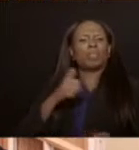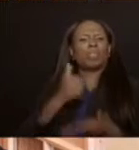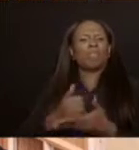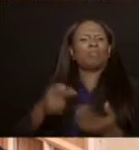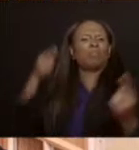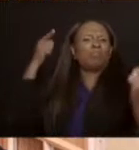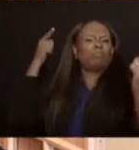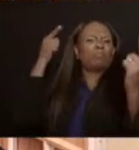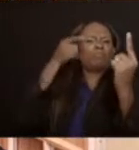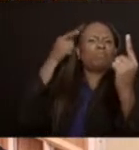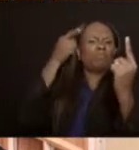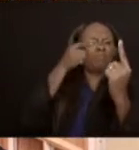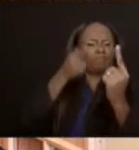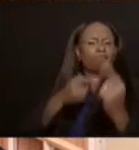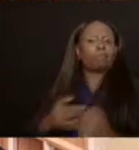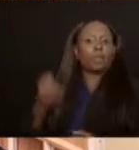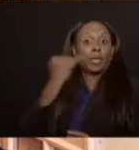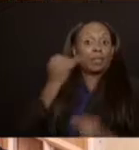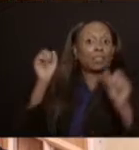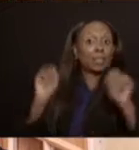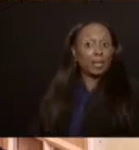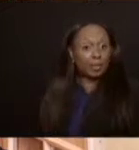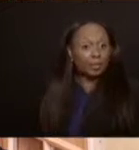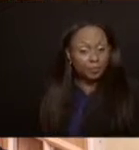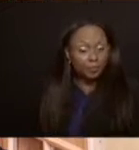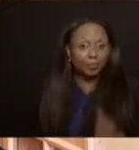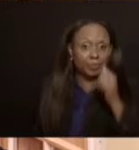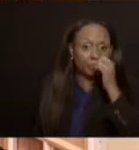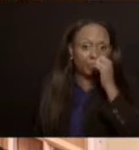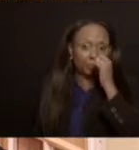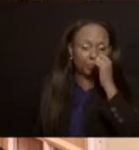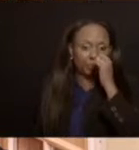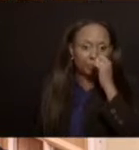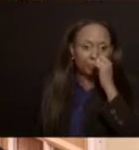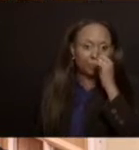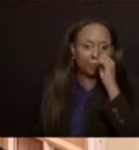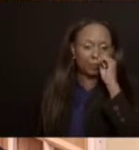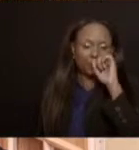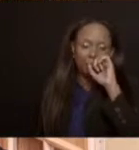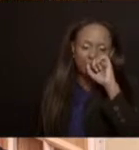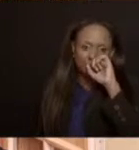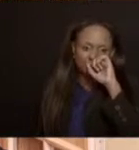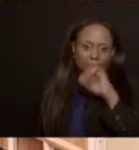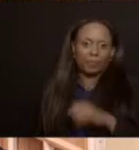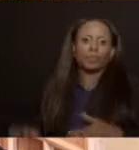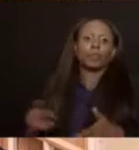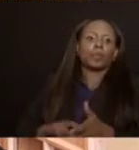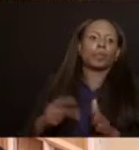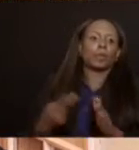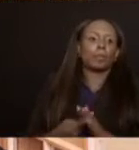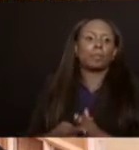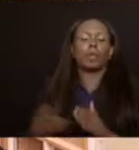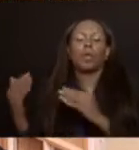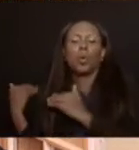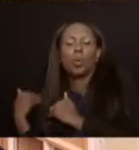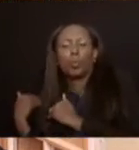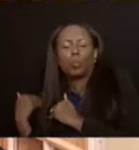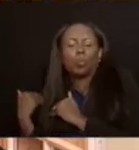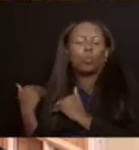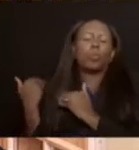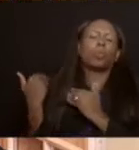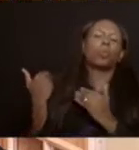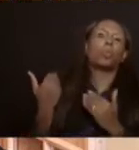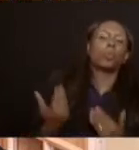and if we can get there, believe you me, then it is going to be like a ton of bricks off of the majority of people's chests in this